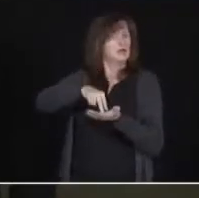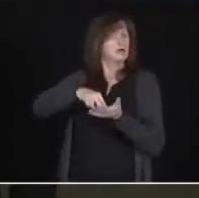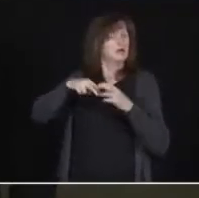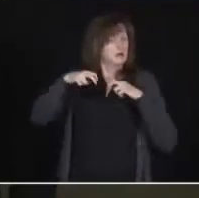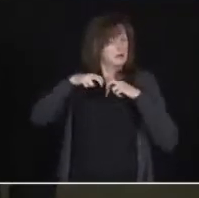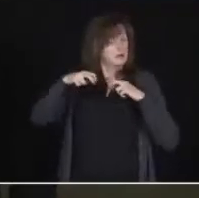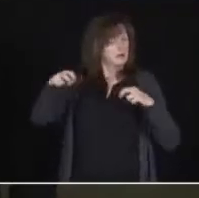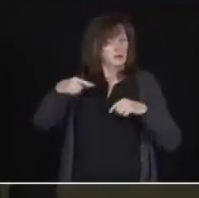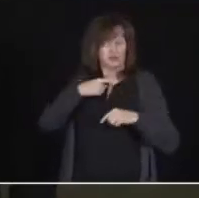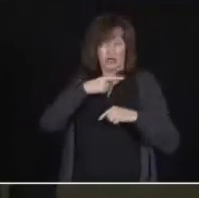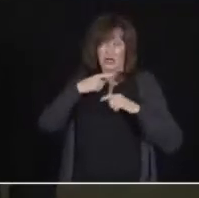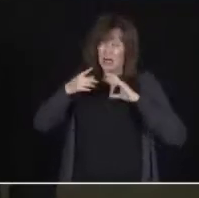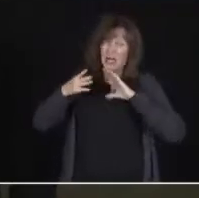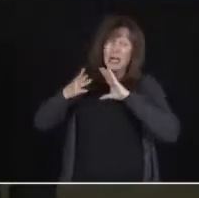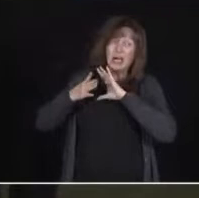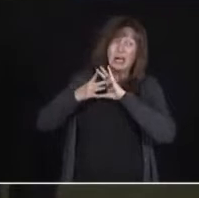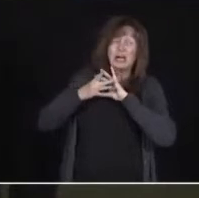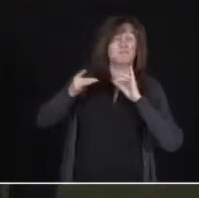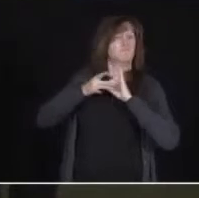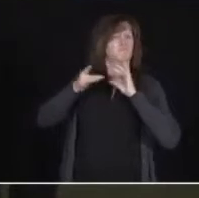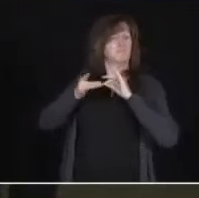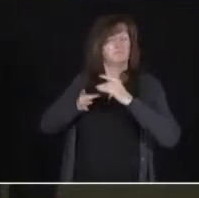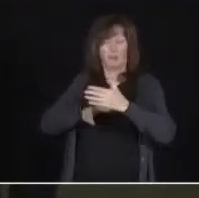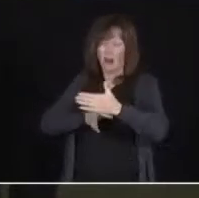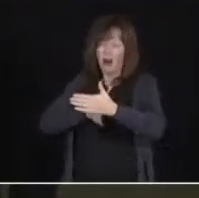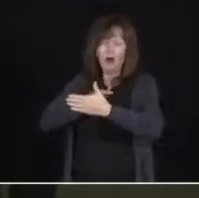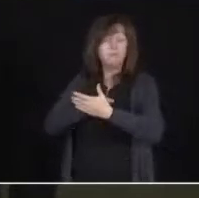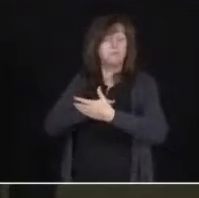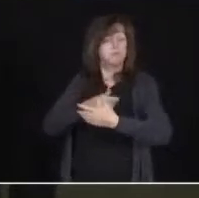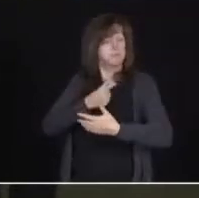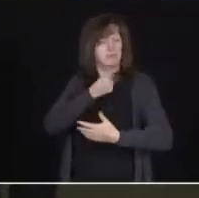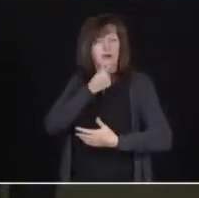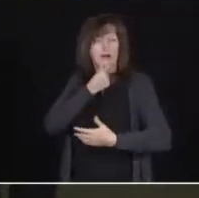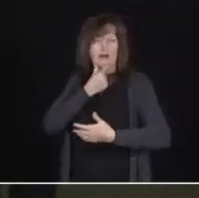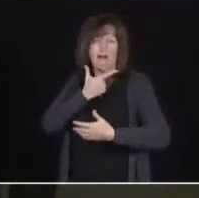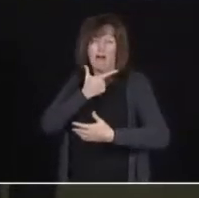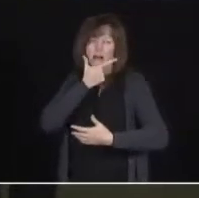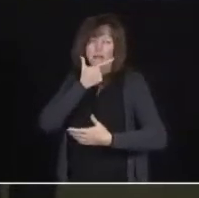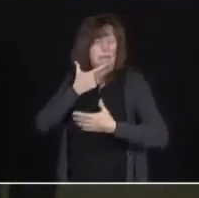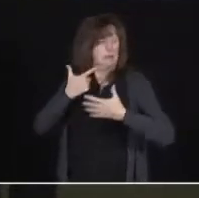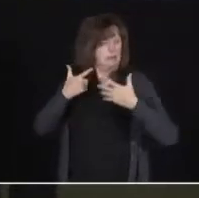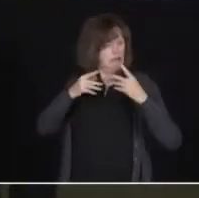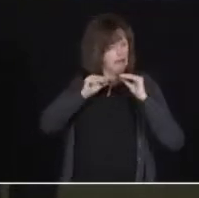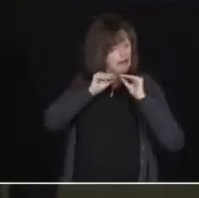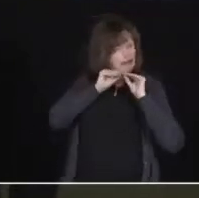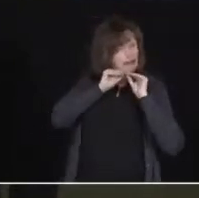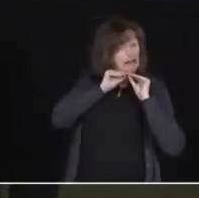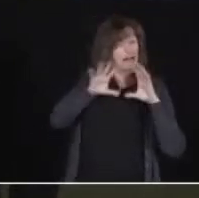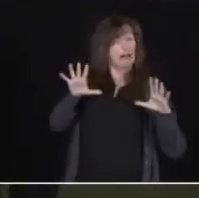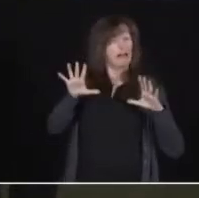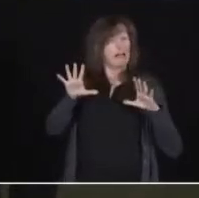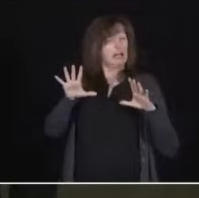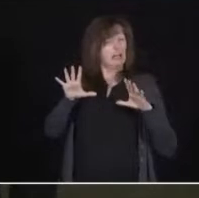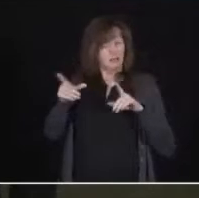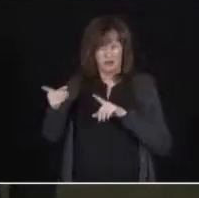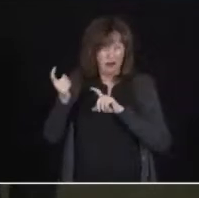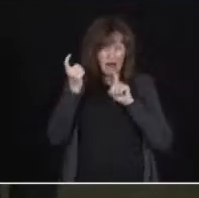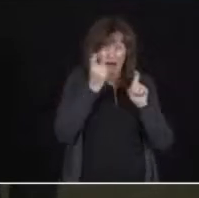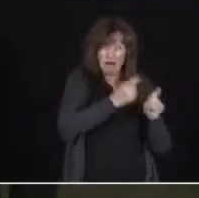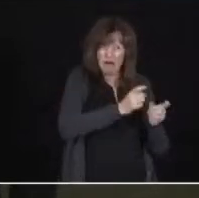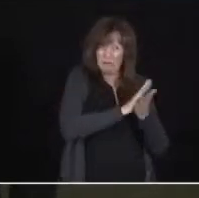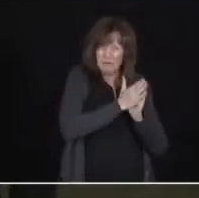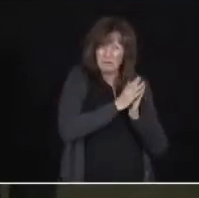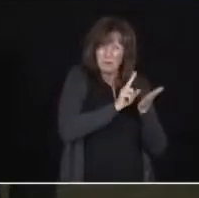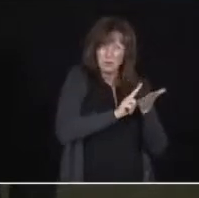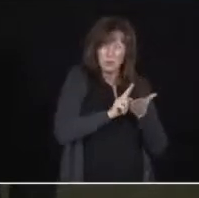expressed such anti-homophobic views as getting a university. What do you have to say in response to the former